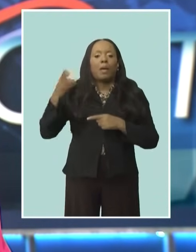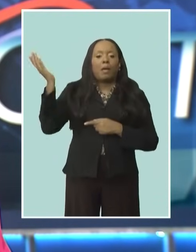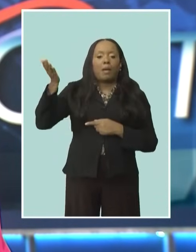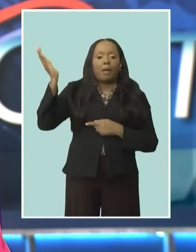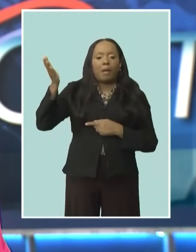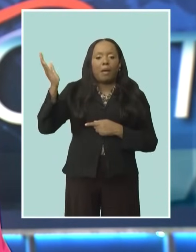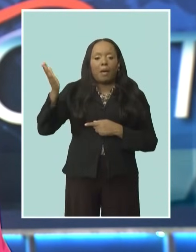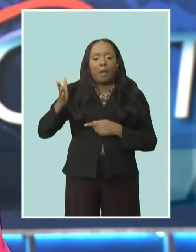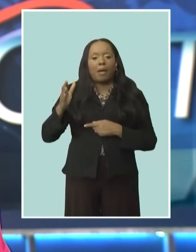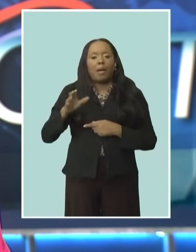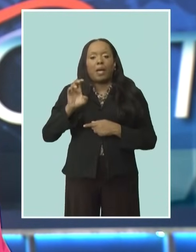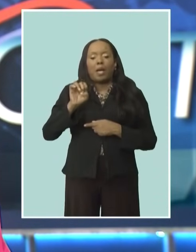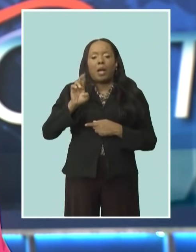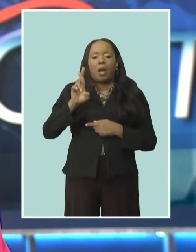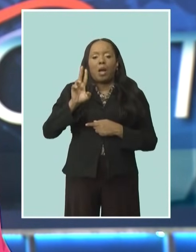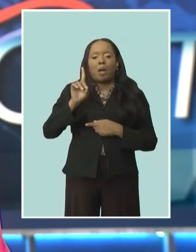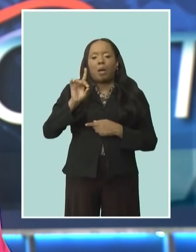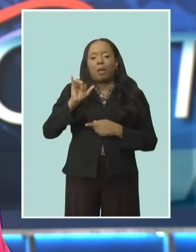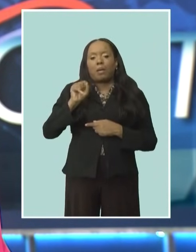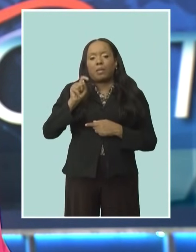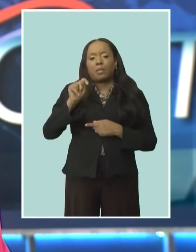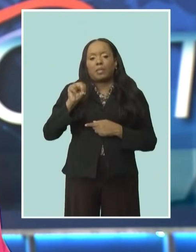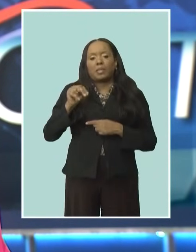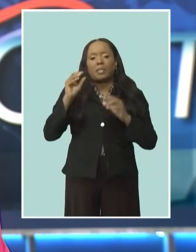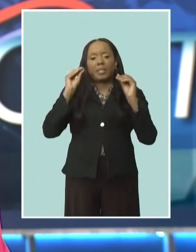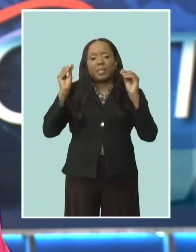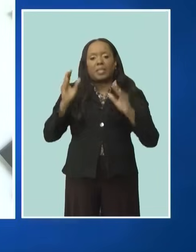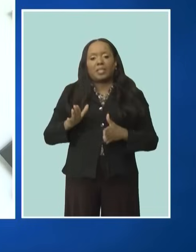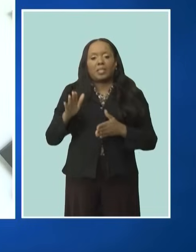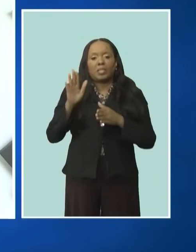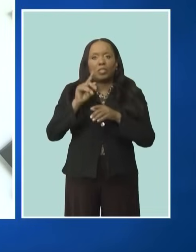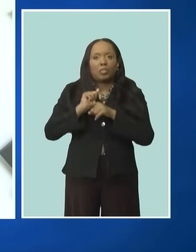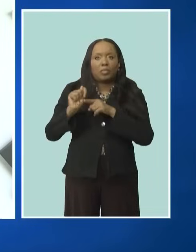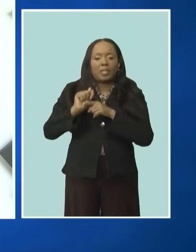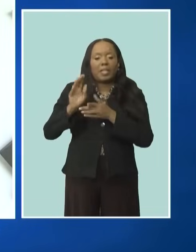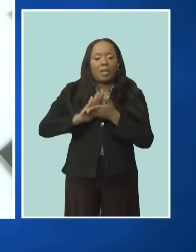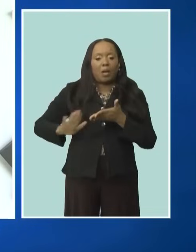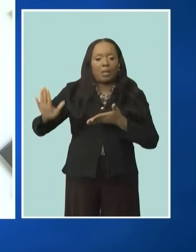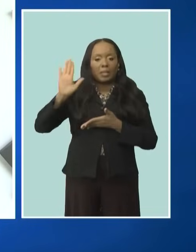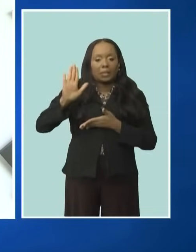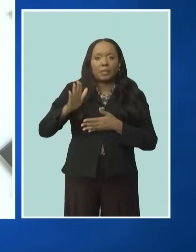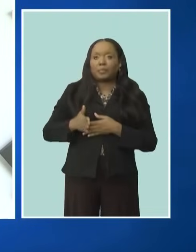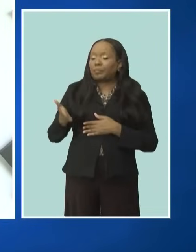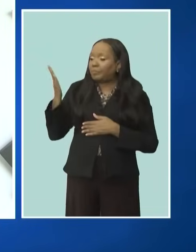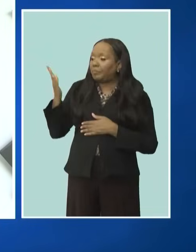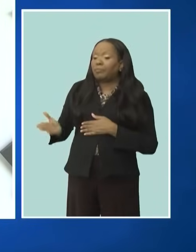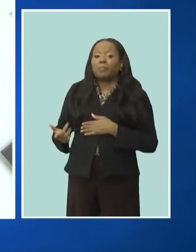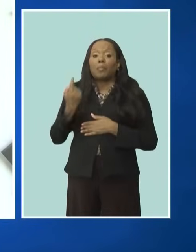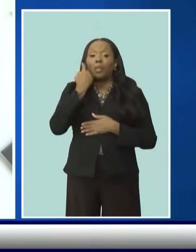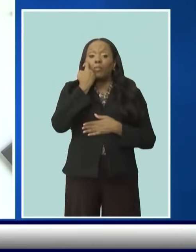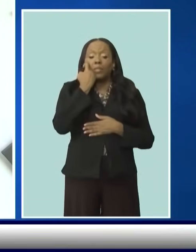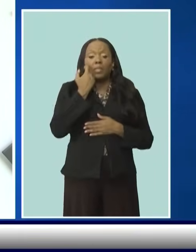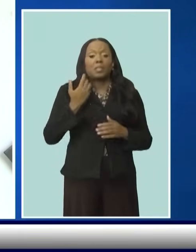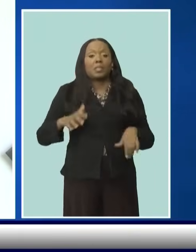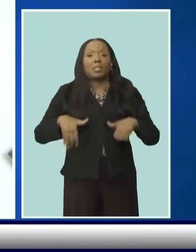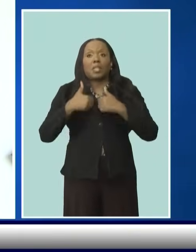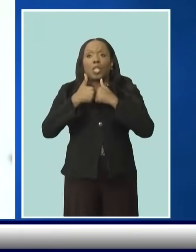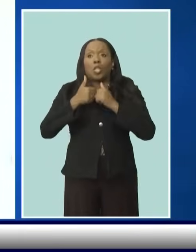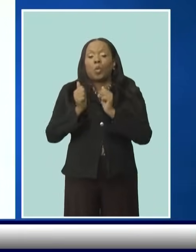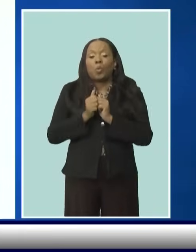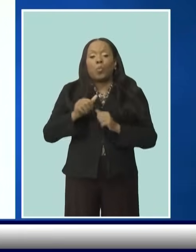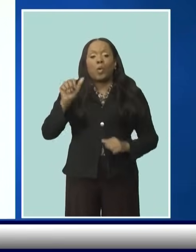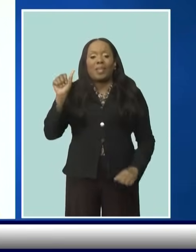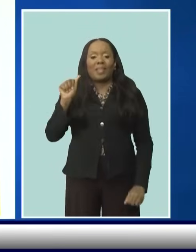at Erdeston Teachers Training College. We had some recent challenges in relation to the AC units and